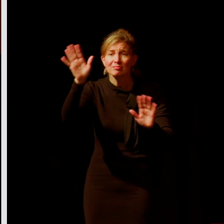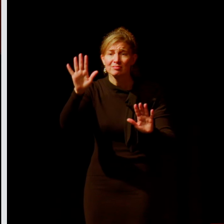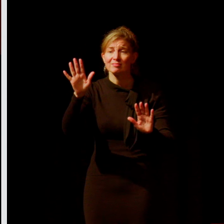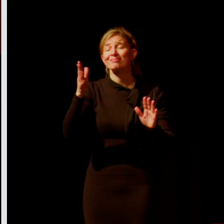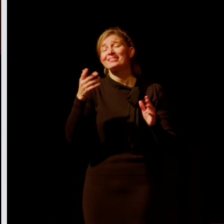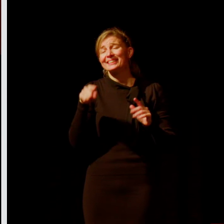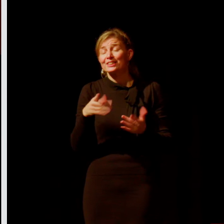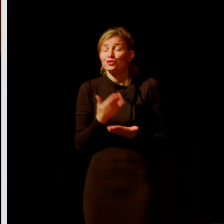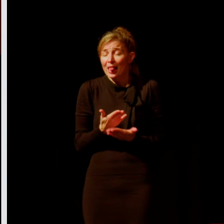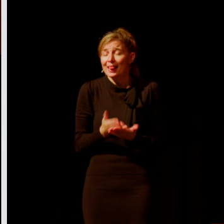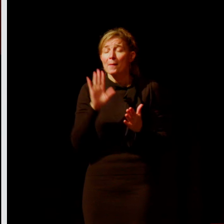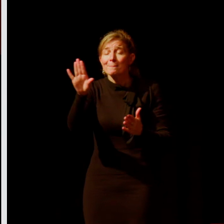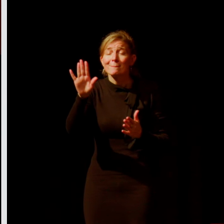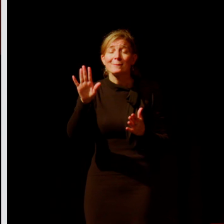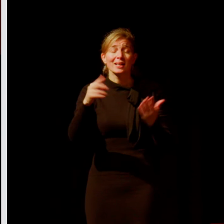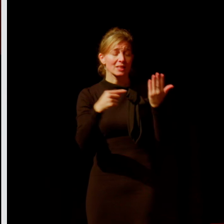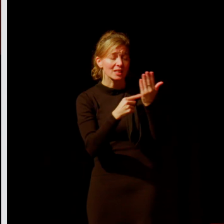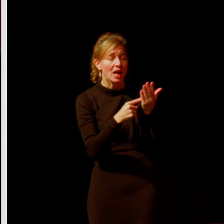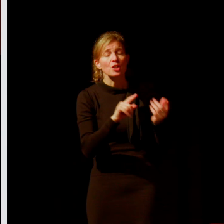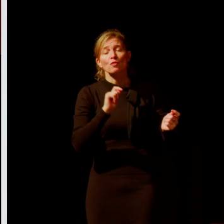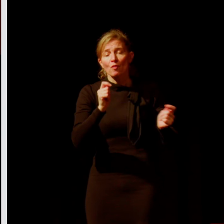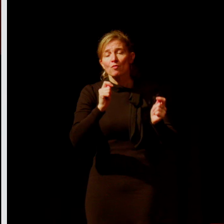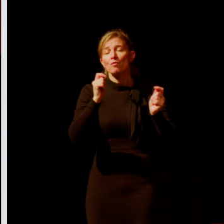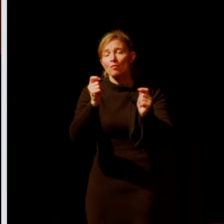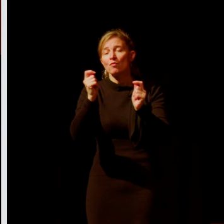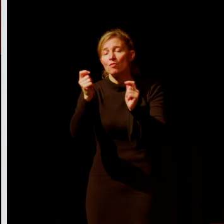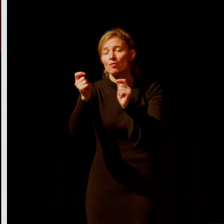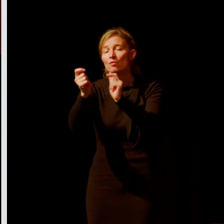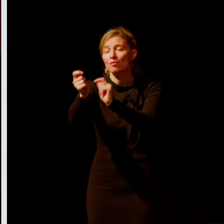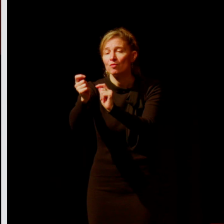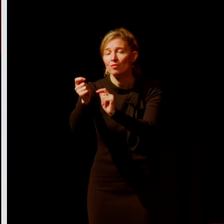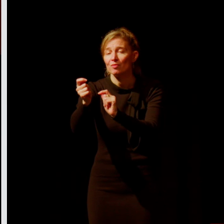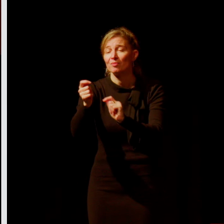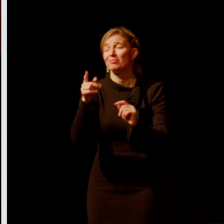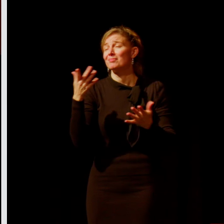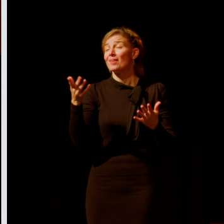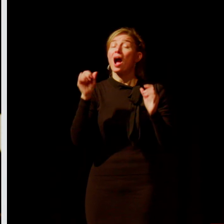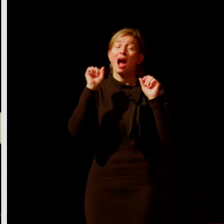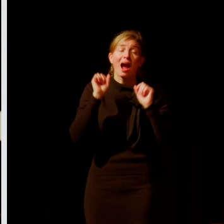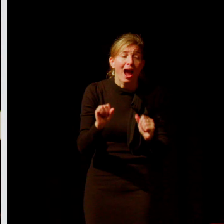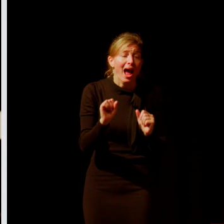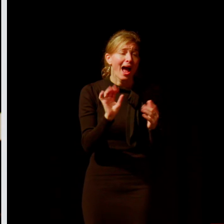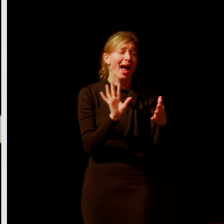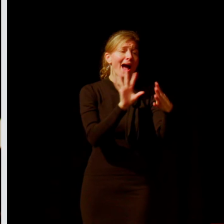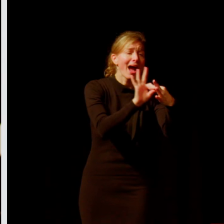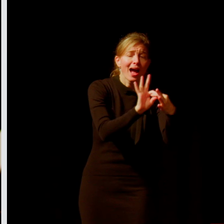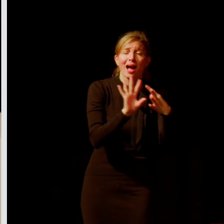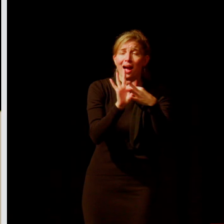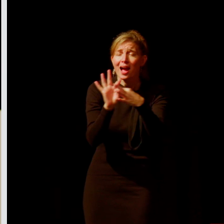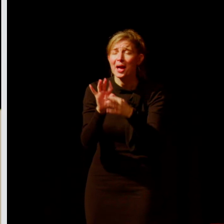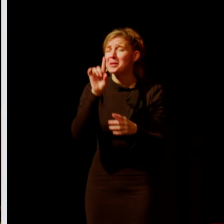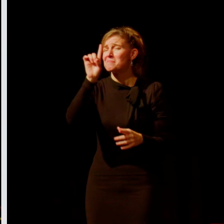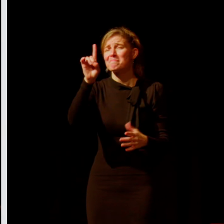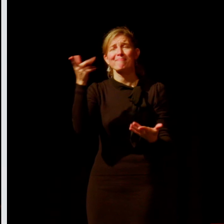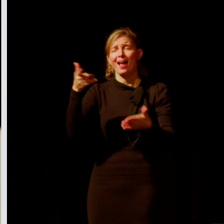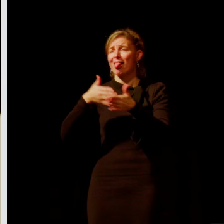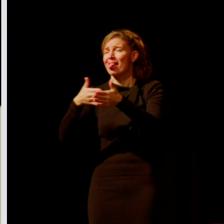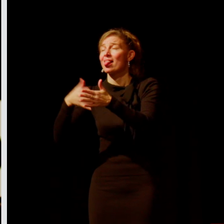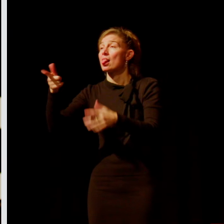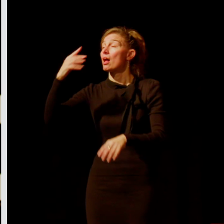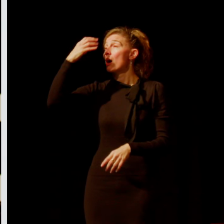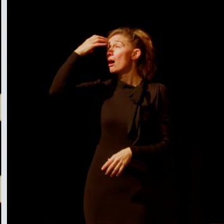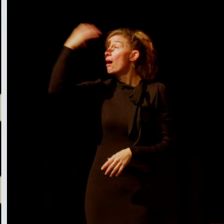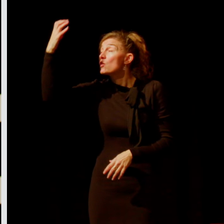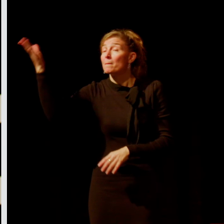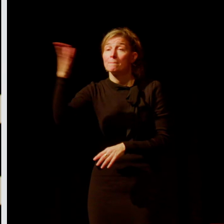still evolving, and we need far more user-friendly applications. Governments, tech